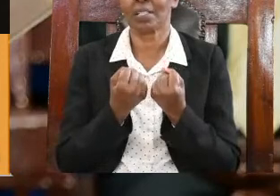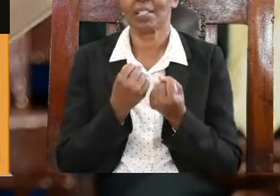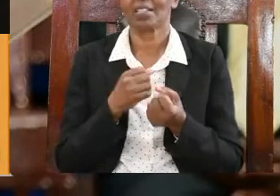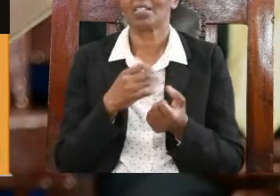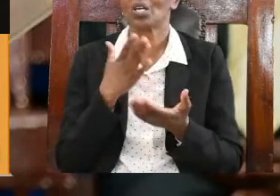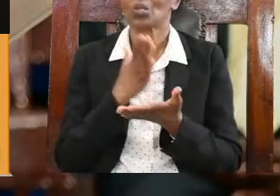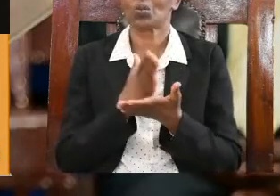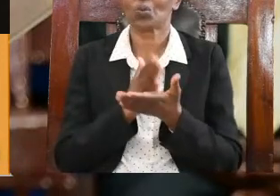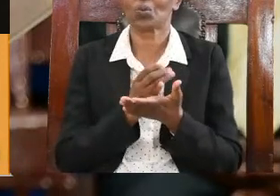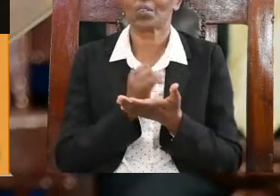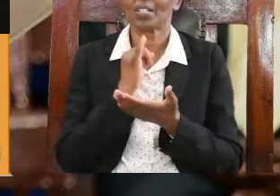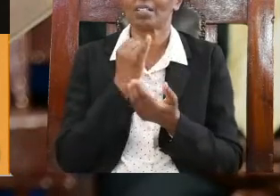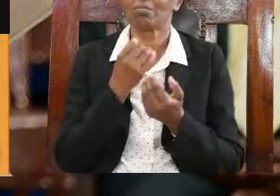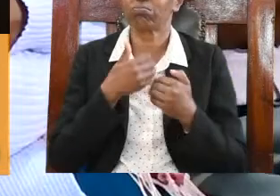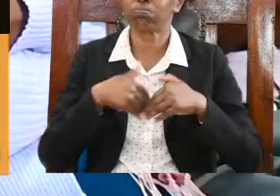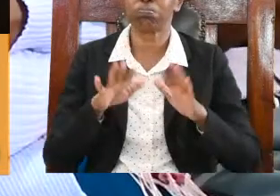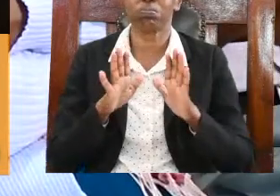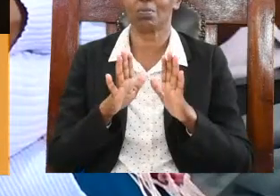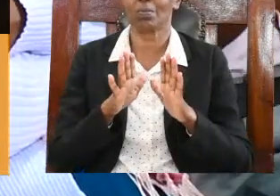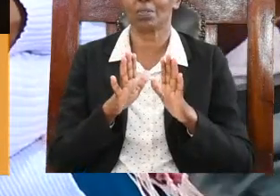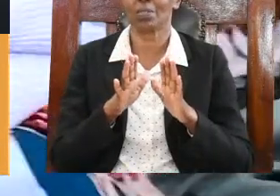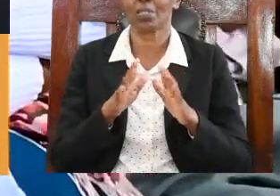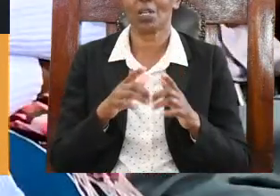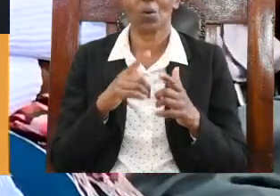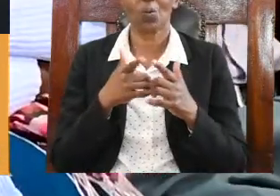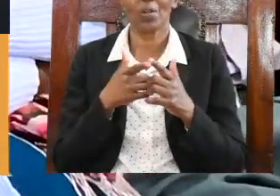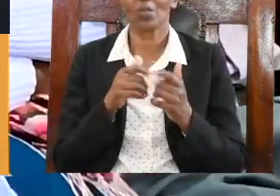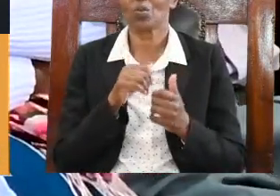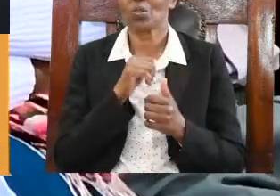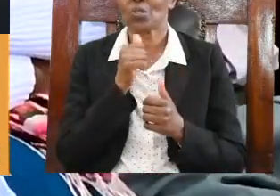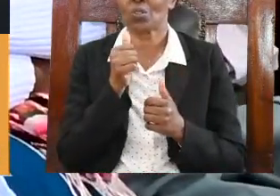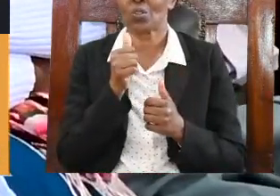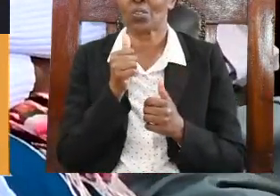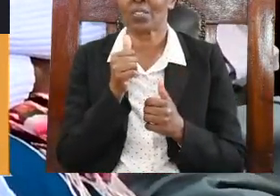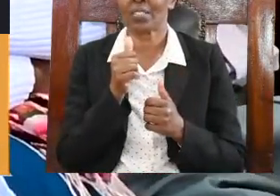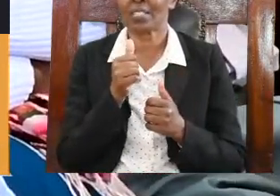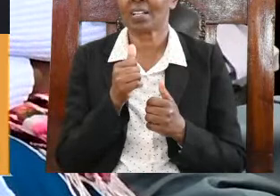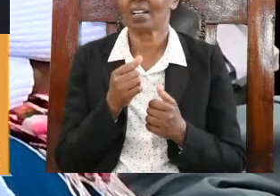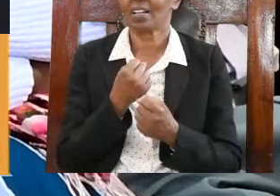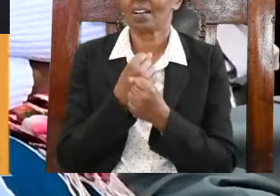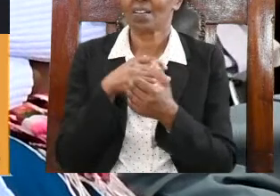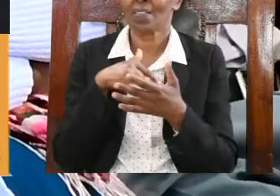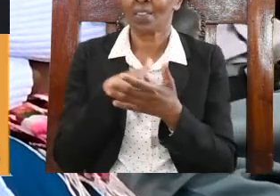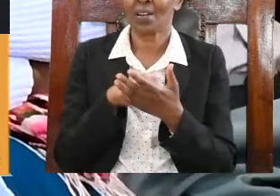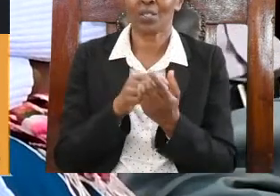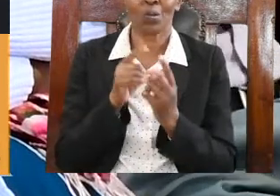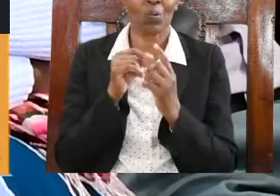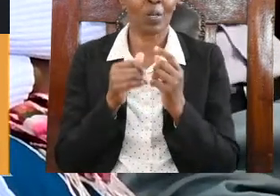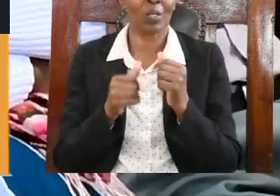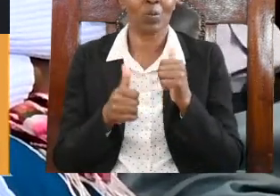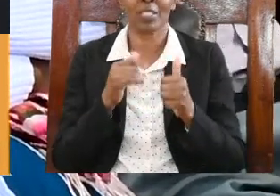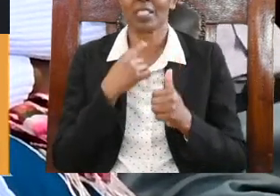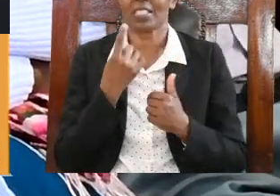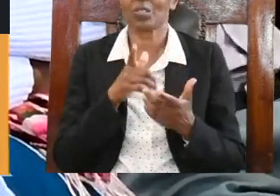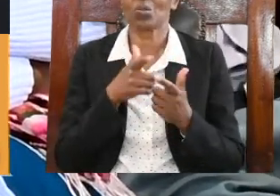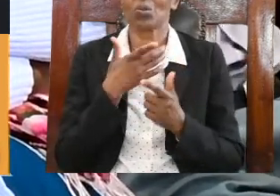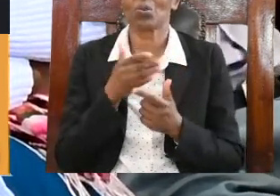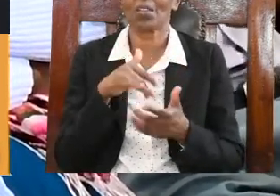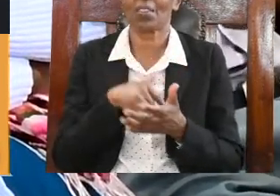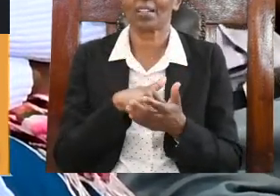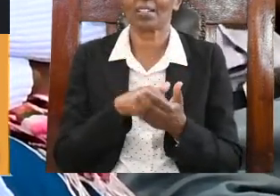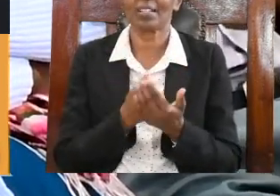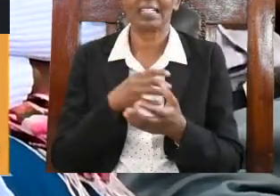of the message is lost. The very time you dislike that portion that tells you that suffering is part of